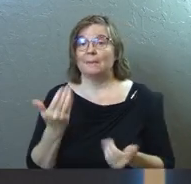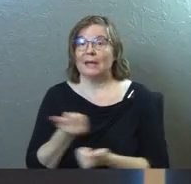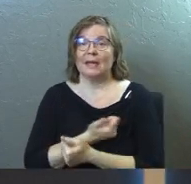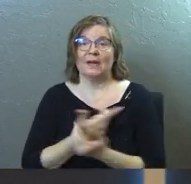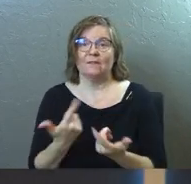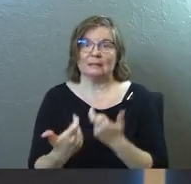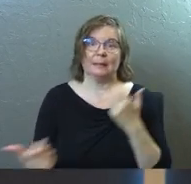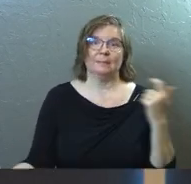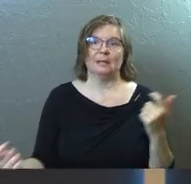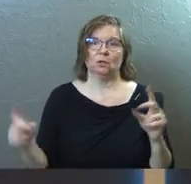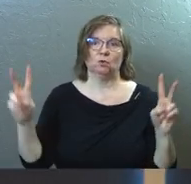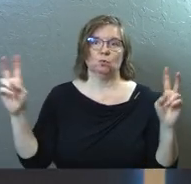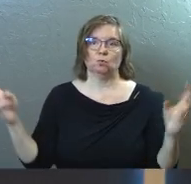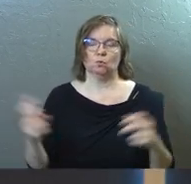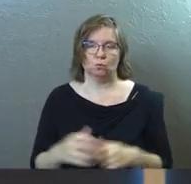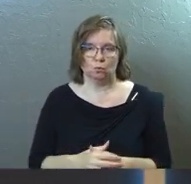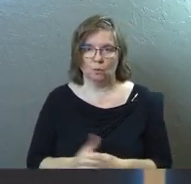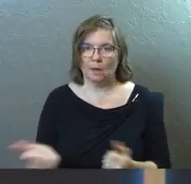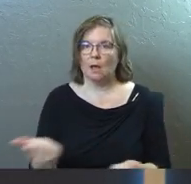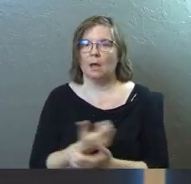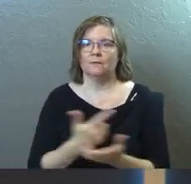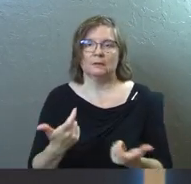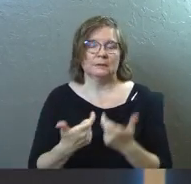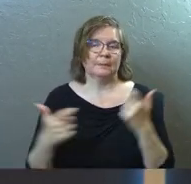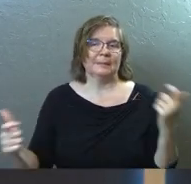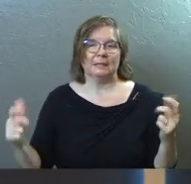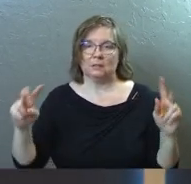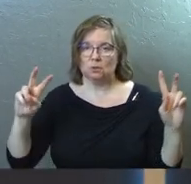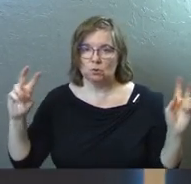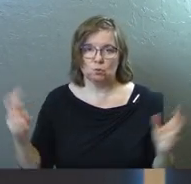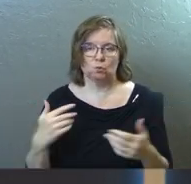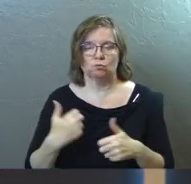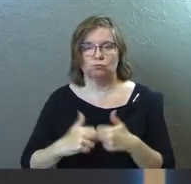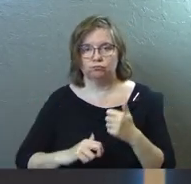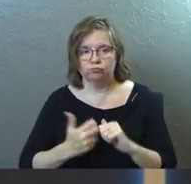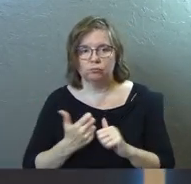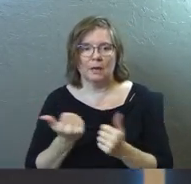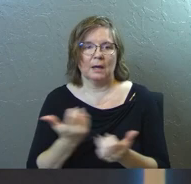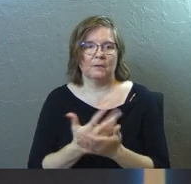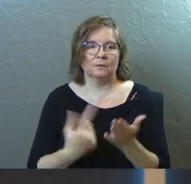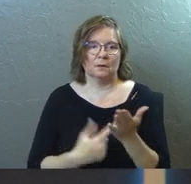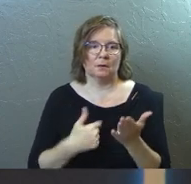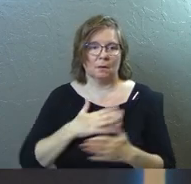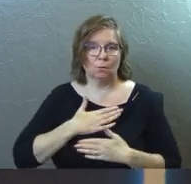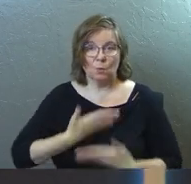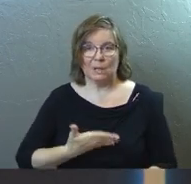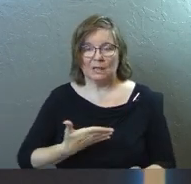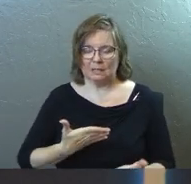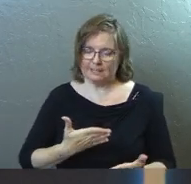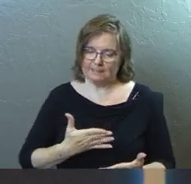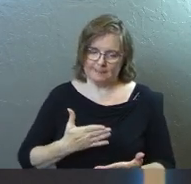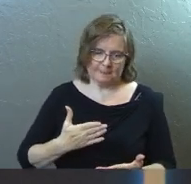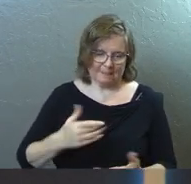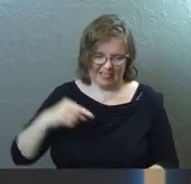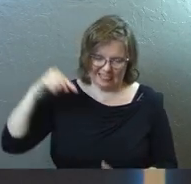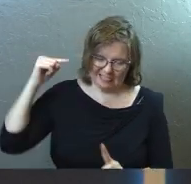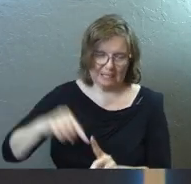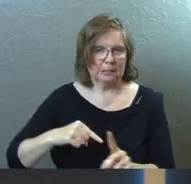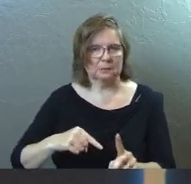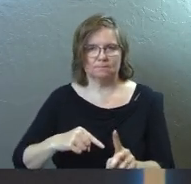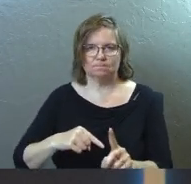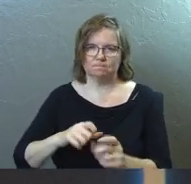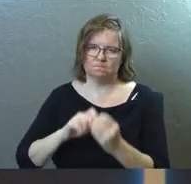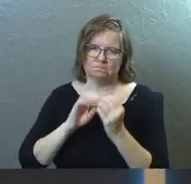issue, right? Everything is a big issue. Everything is something that I'm willing to die on a hill